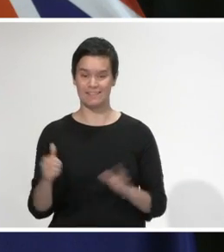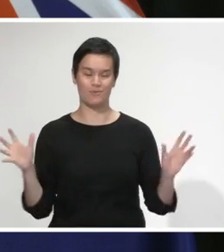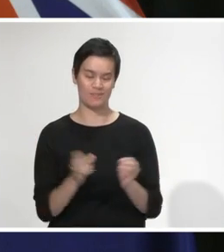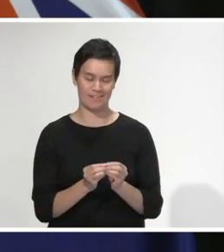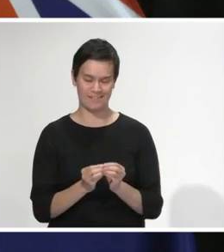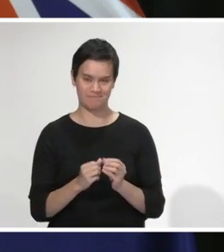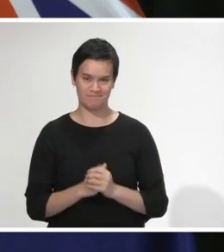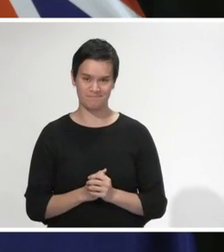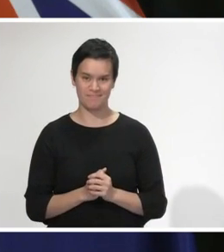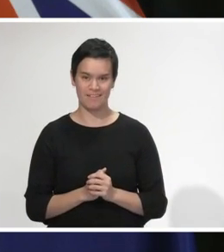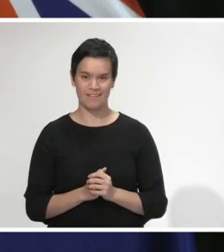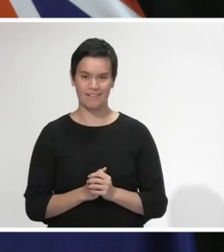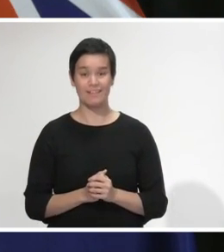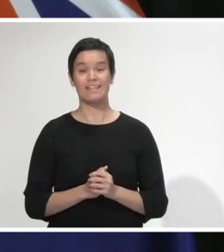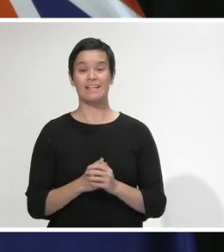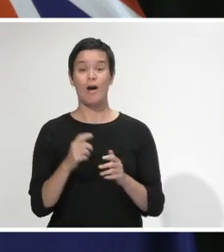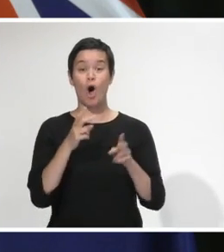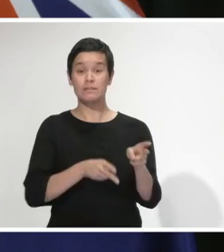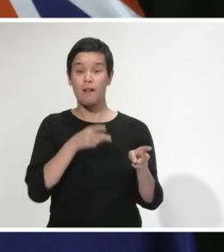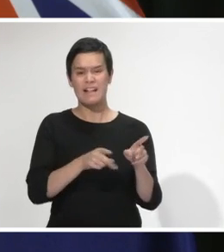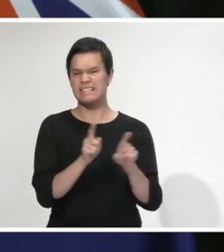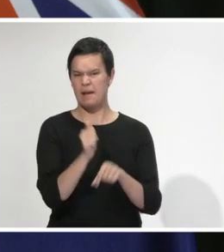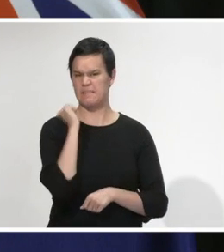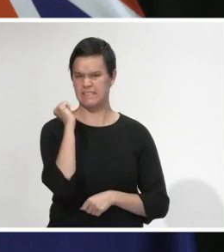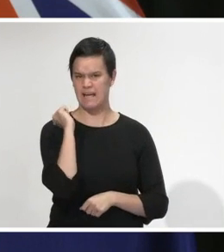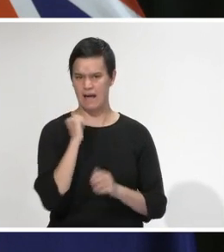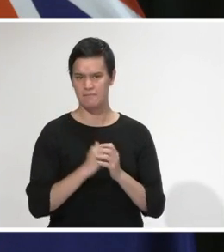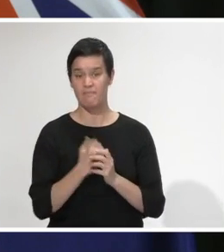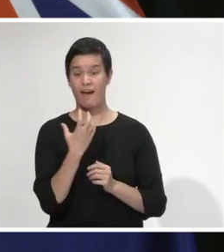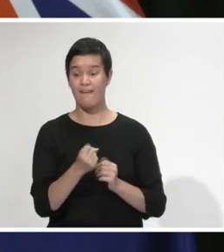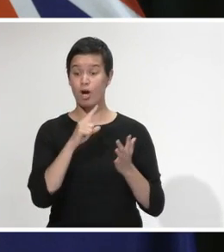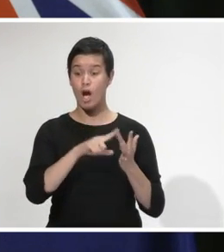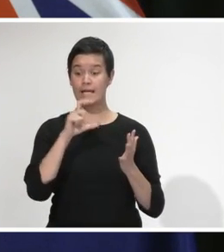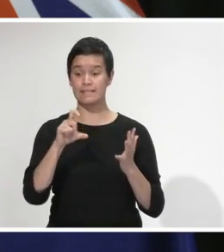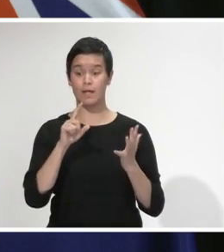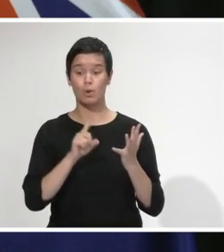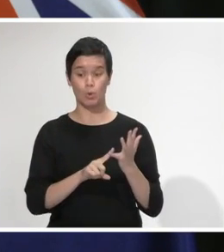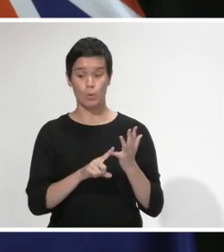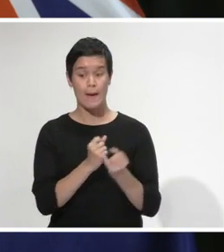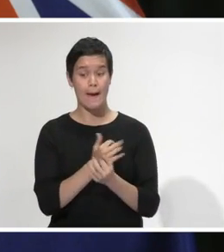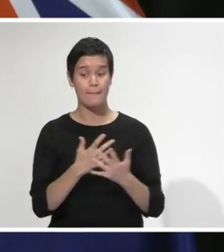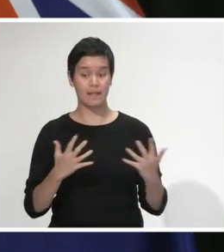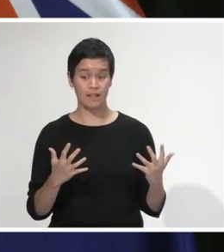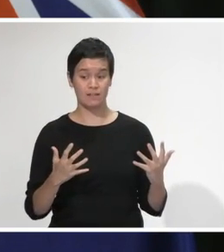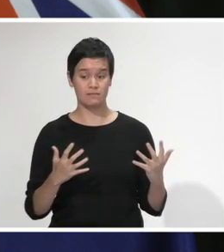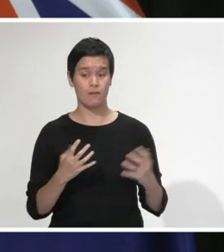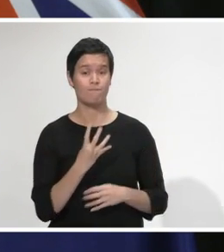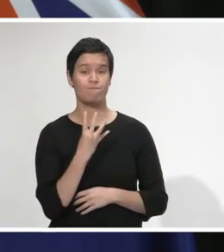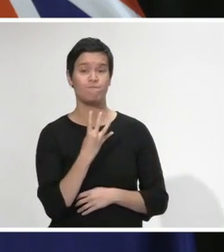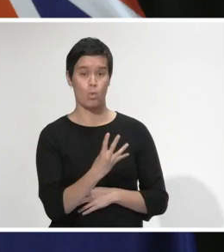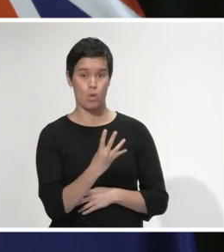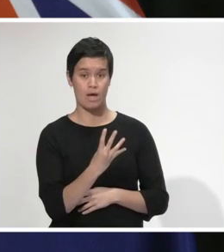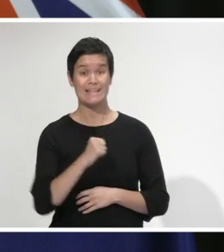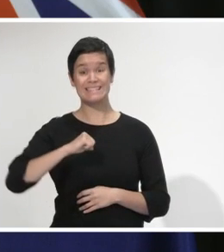in ICU, 1 each in Middlemore, Dunedin and North Shore hospitals. the person in Dunedin Hospital remains in a